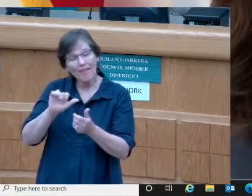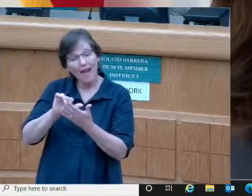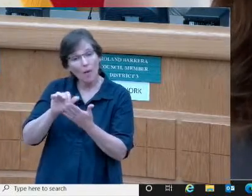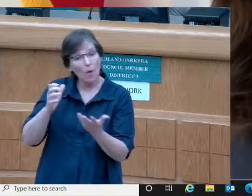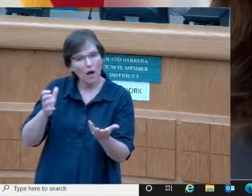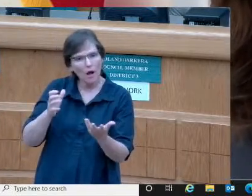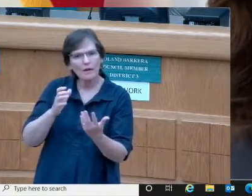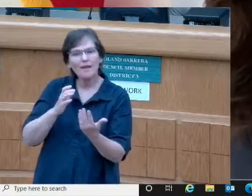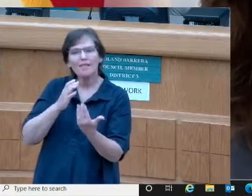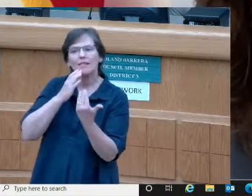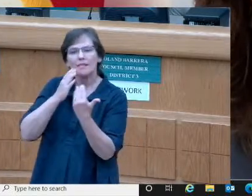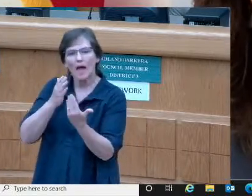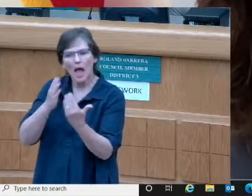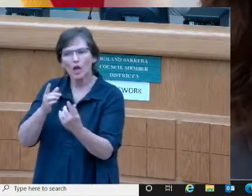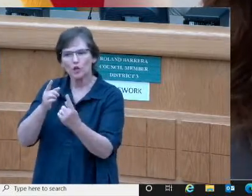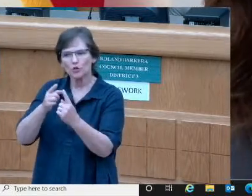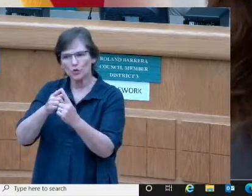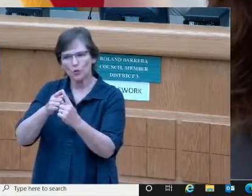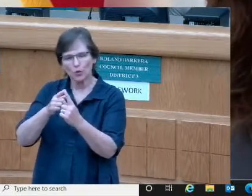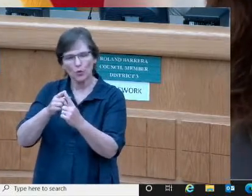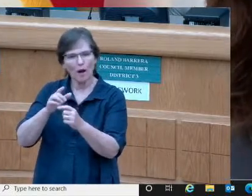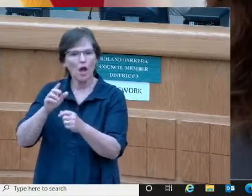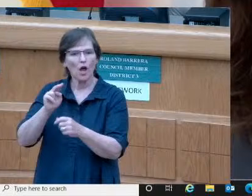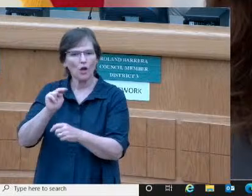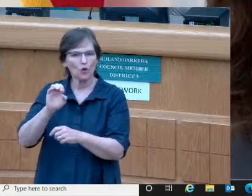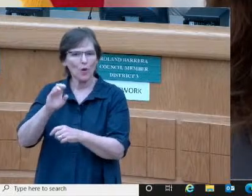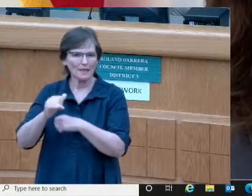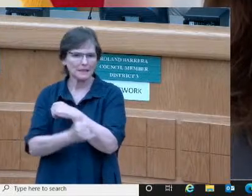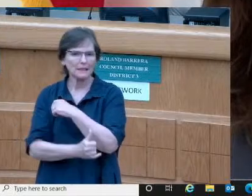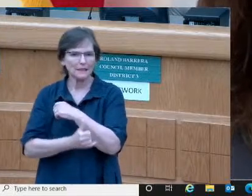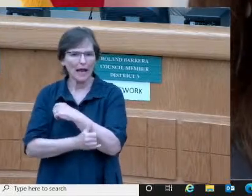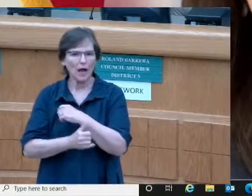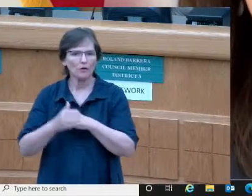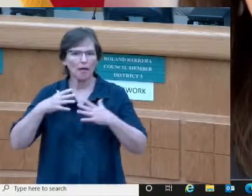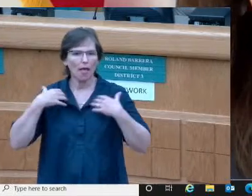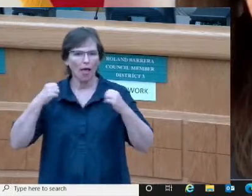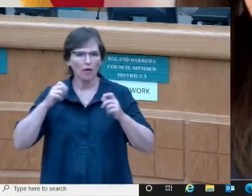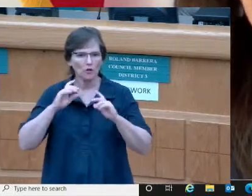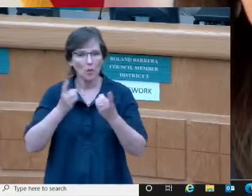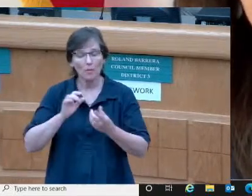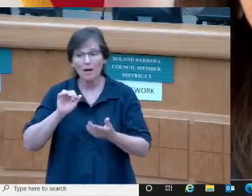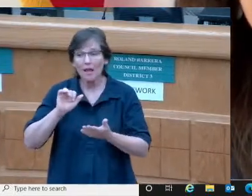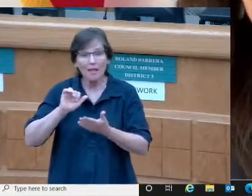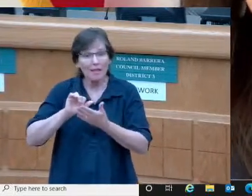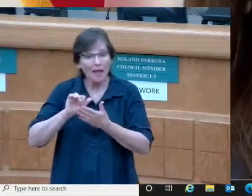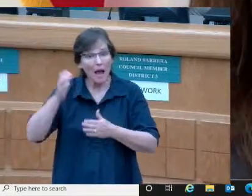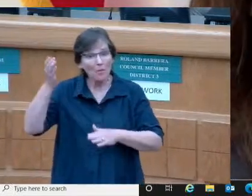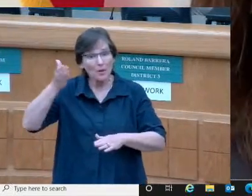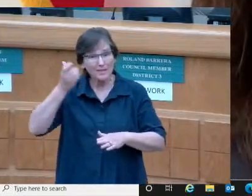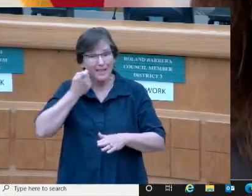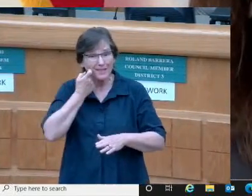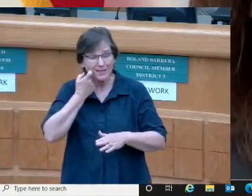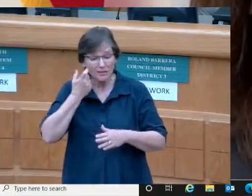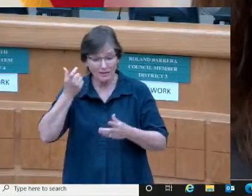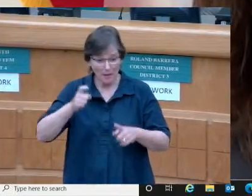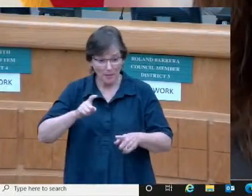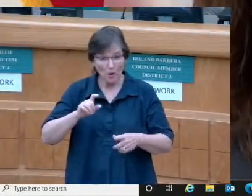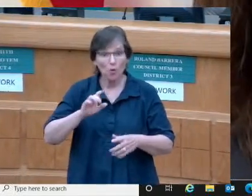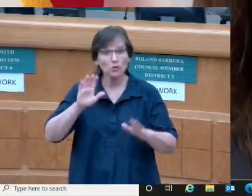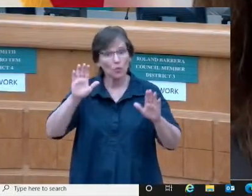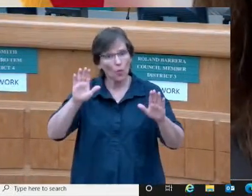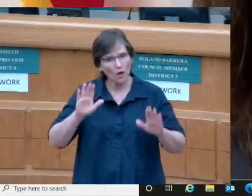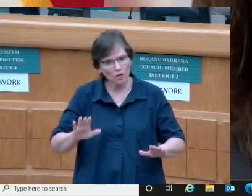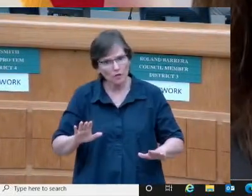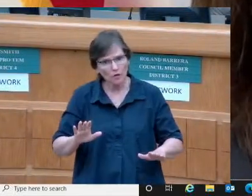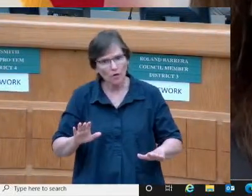was a terrific presentation. And I don't know about you guys, but I feel empowered now, because now I know if I take that